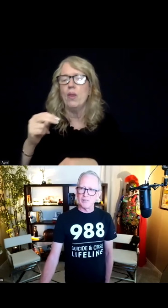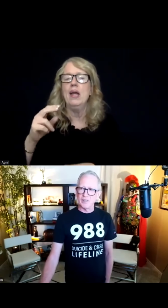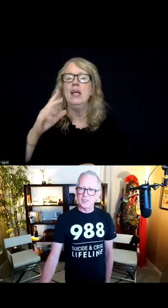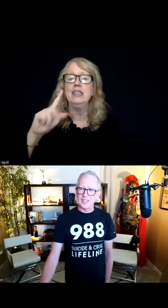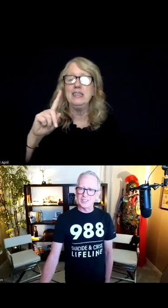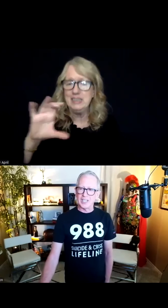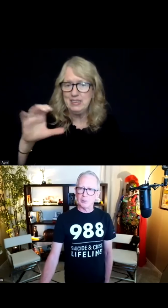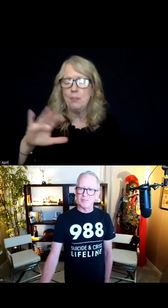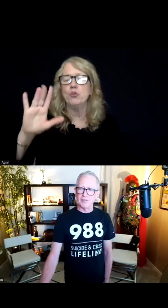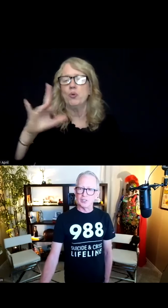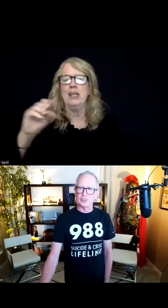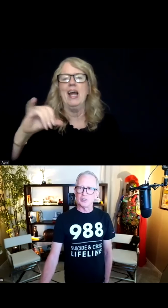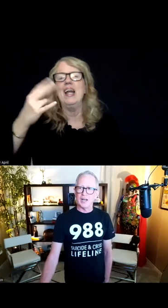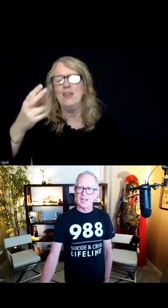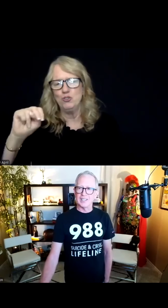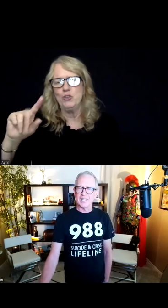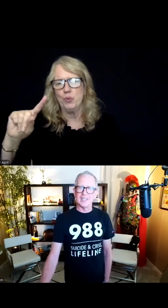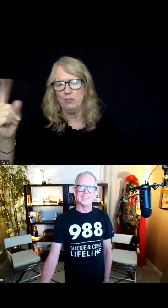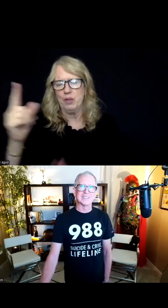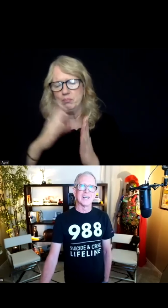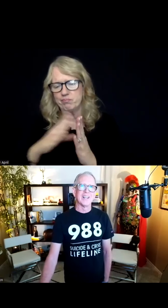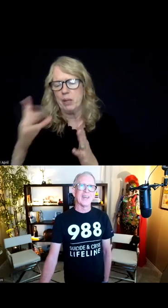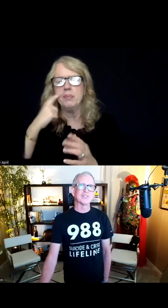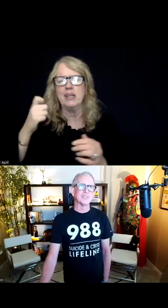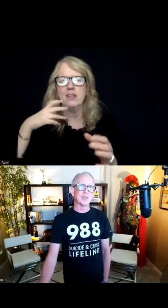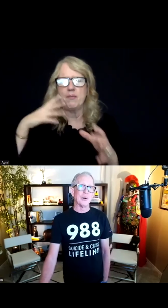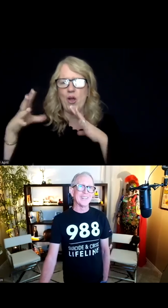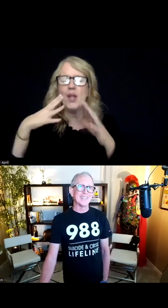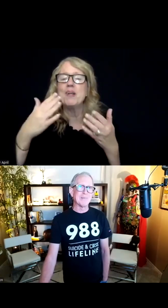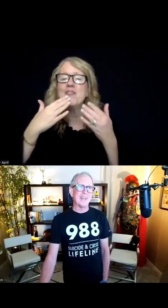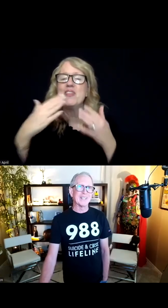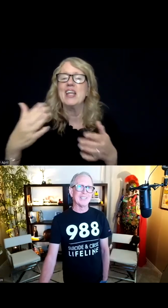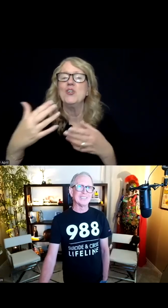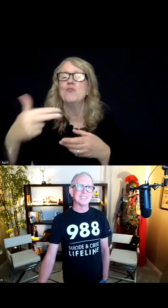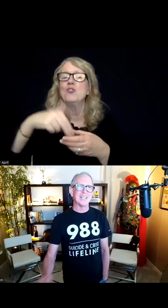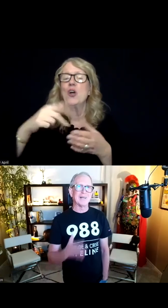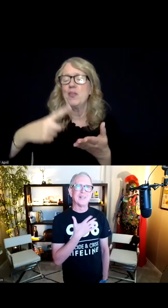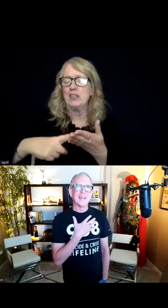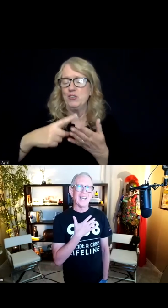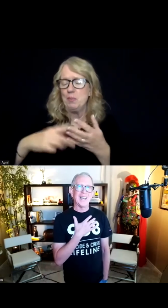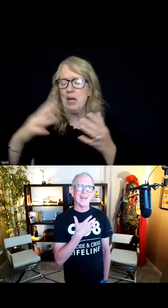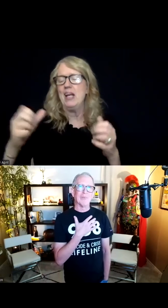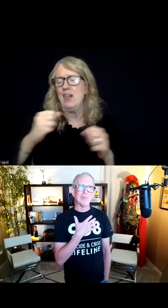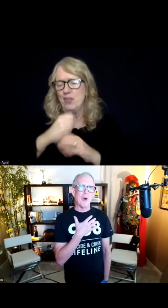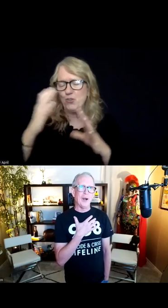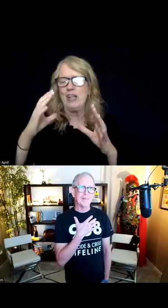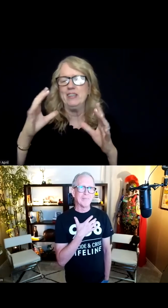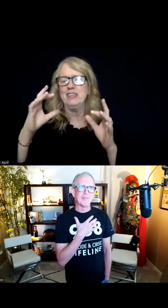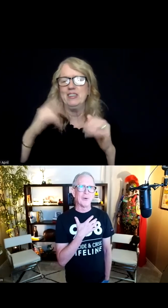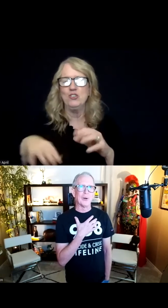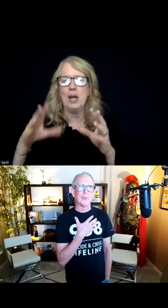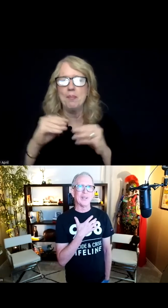December 25th and January 1st due to the holidays. Thanks for joining the debate and Crisis Jam. And one